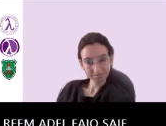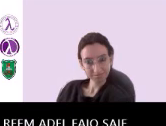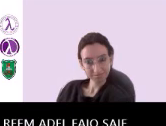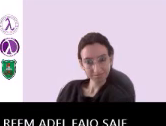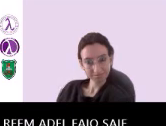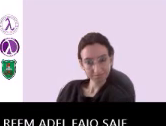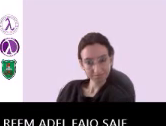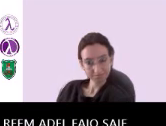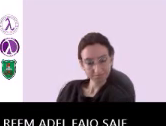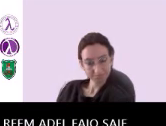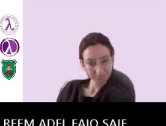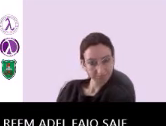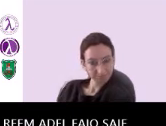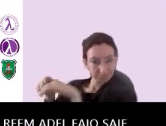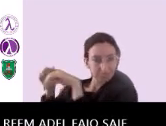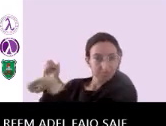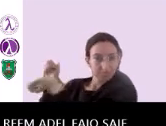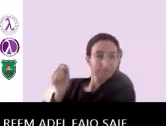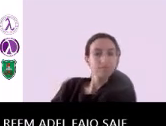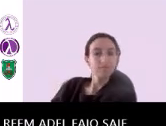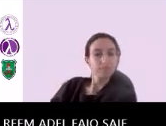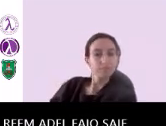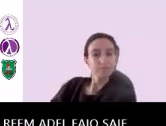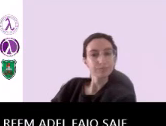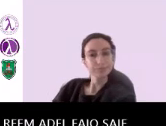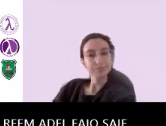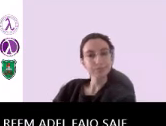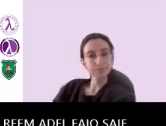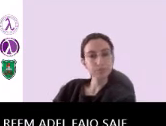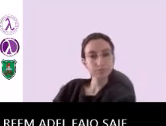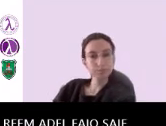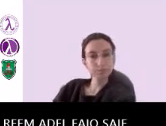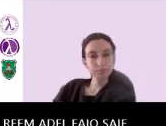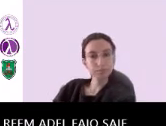by Albert Einstein in 1916. And